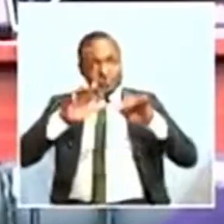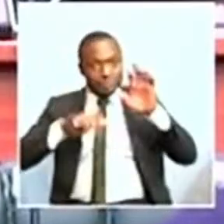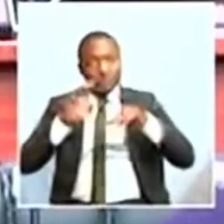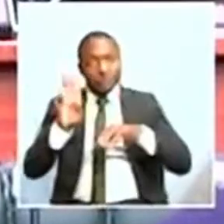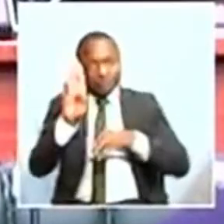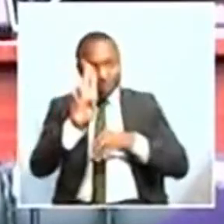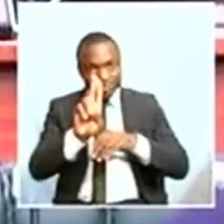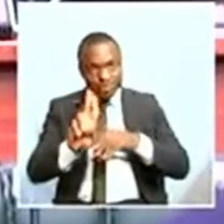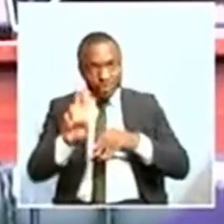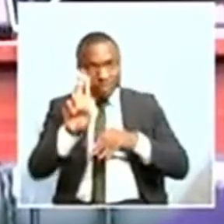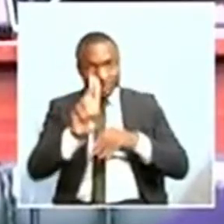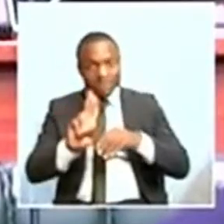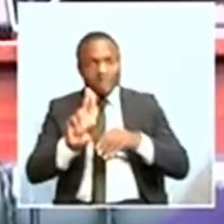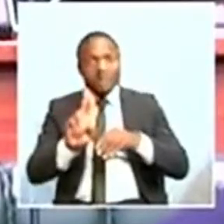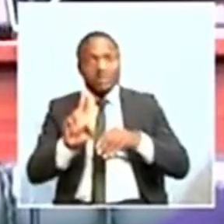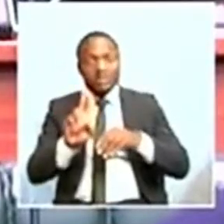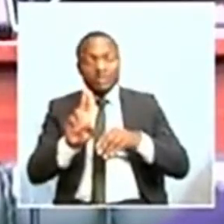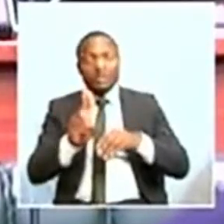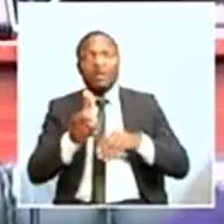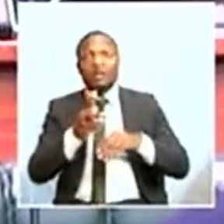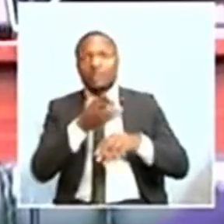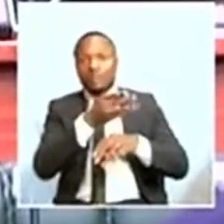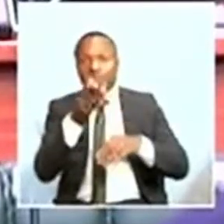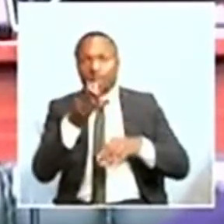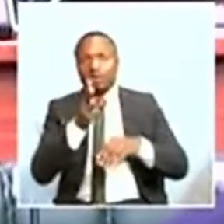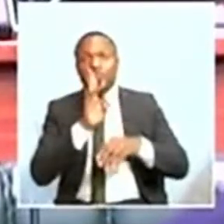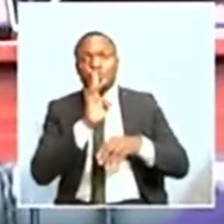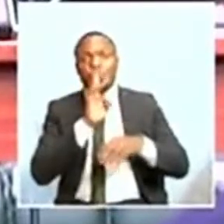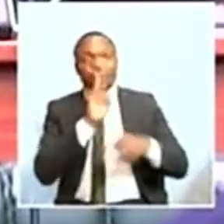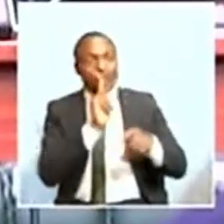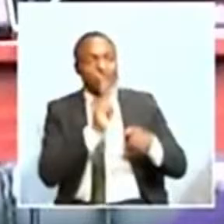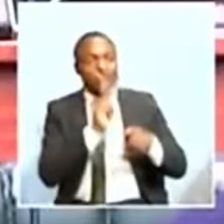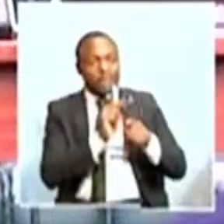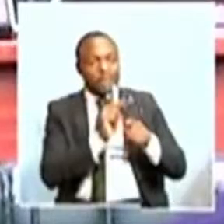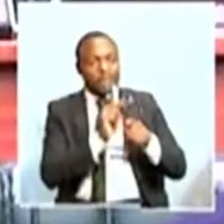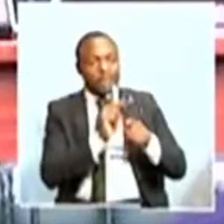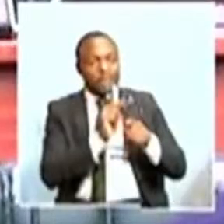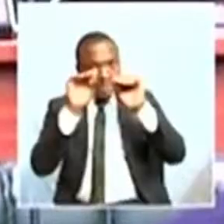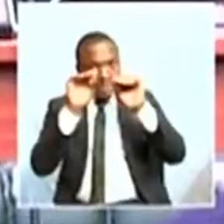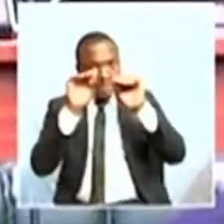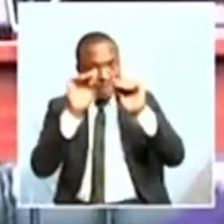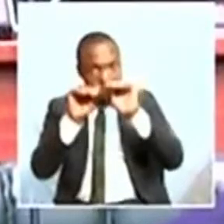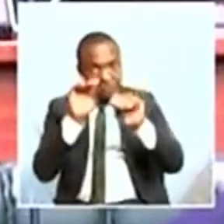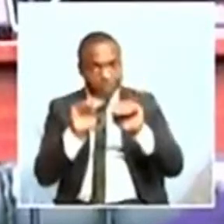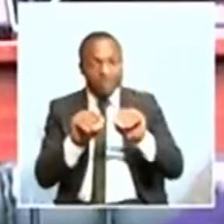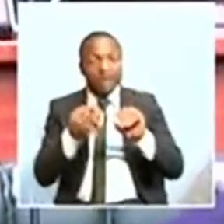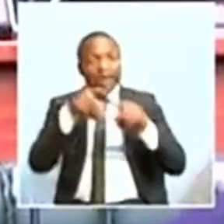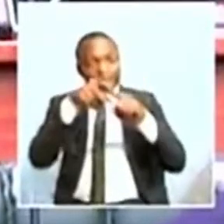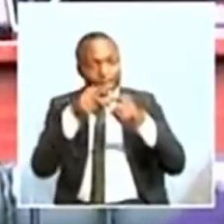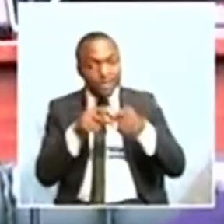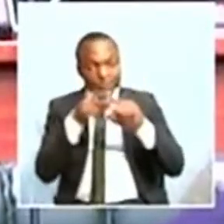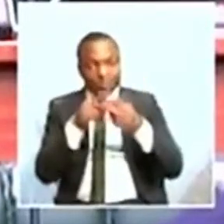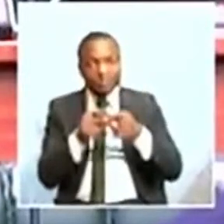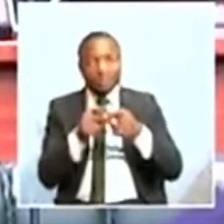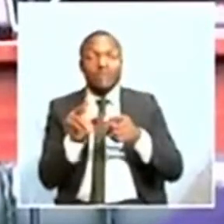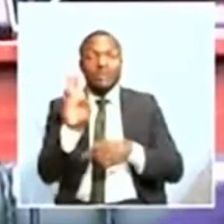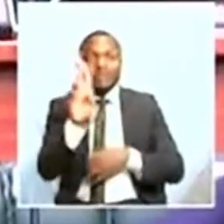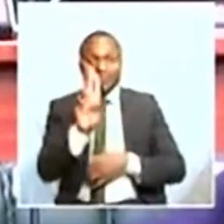the existing usable water harvesting infrastructure, rehabilitating and repairing